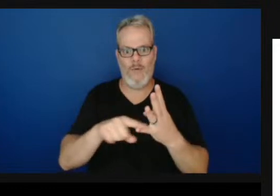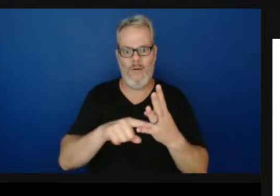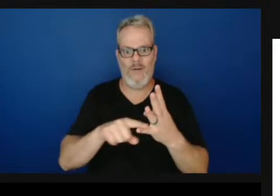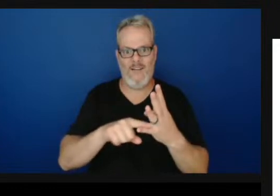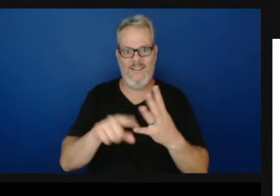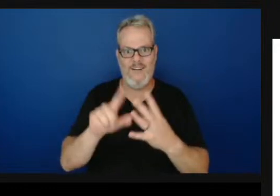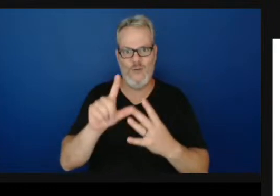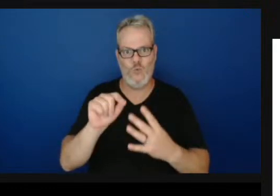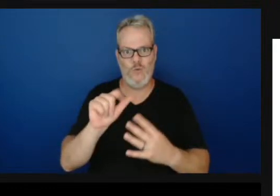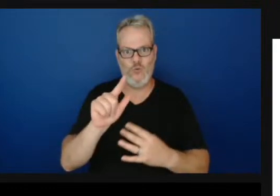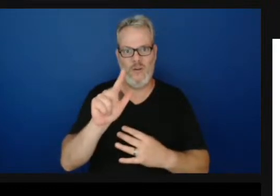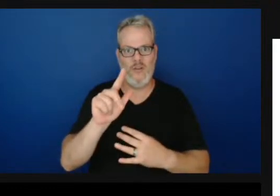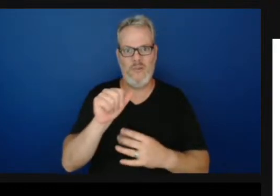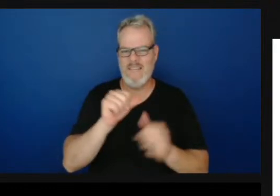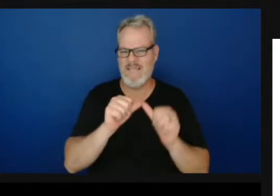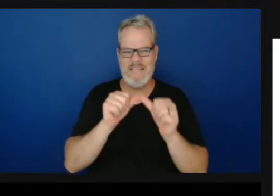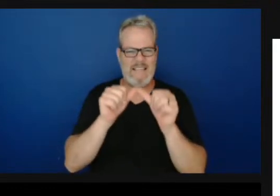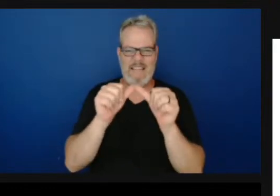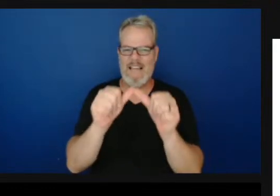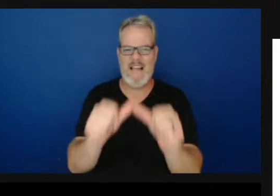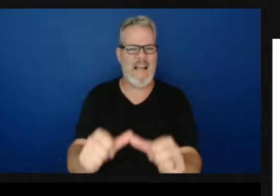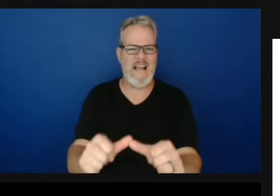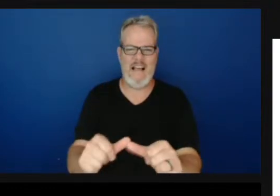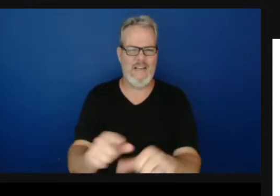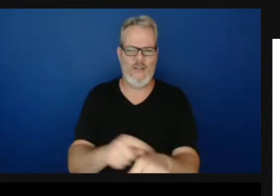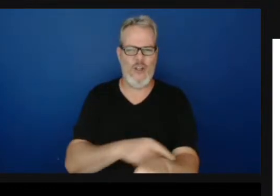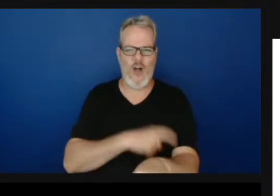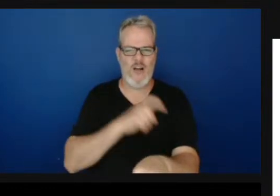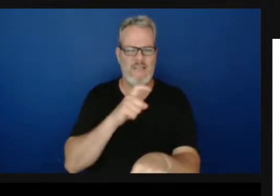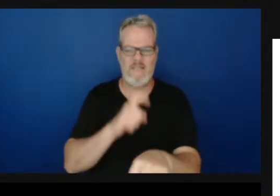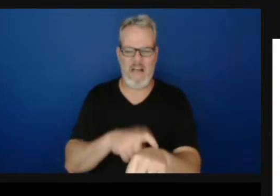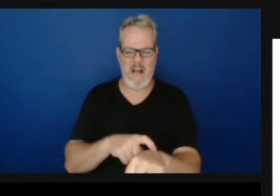didn't last very long, and we're not even that exciting